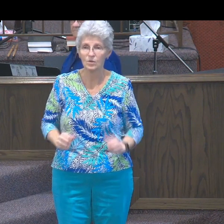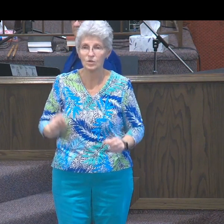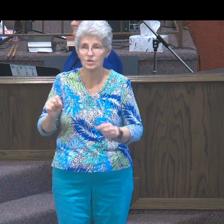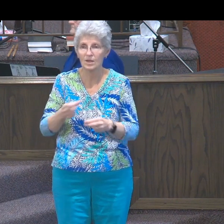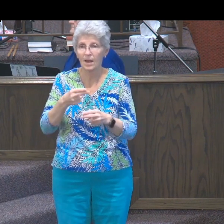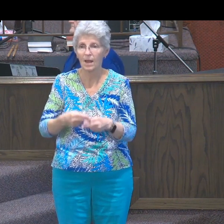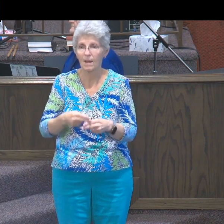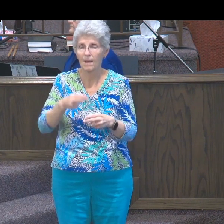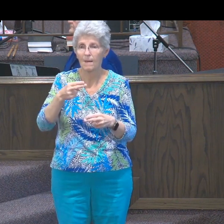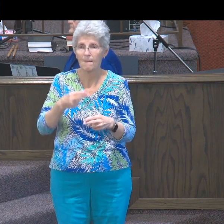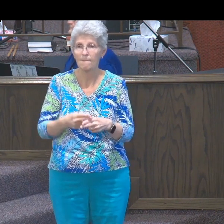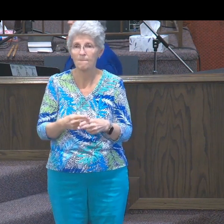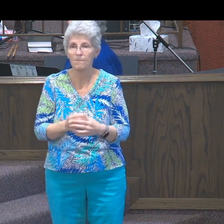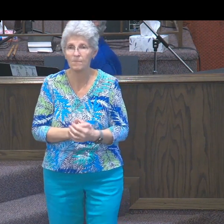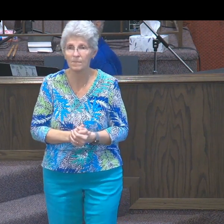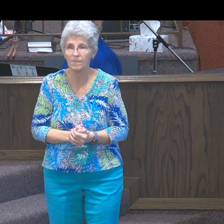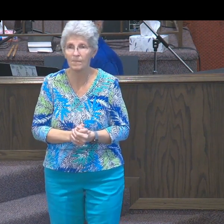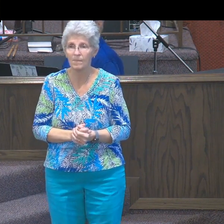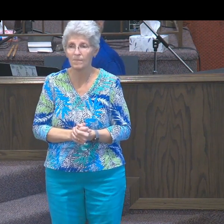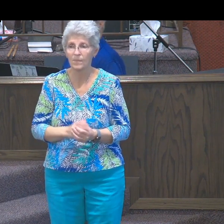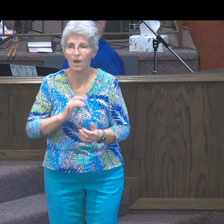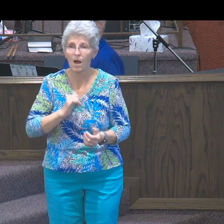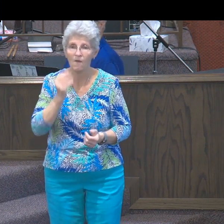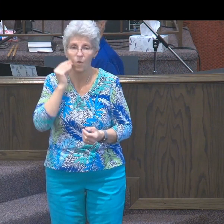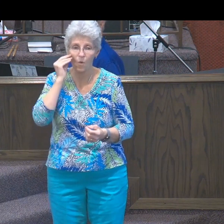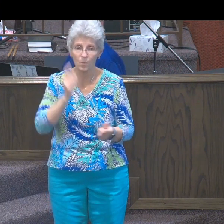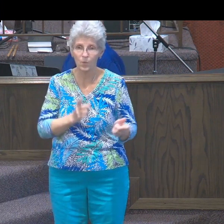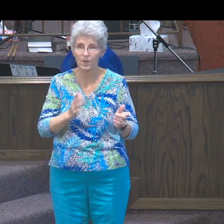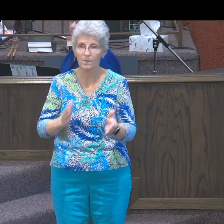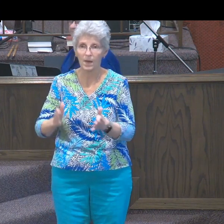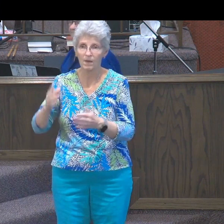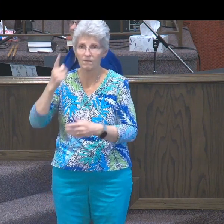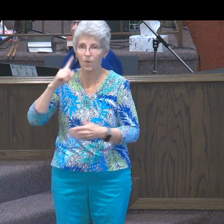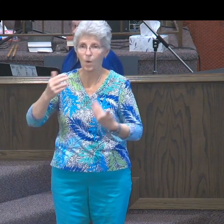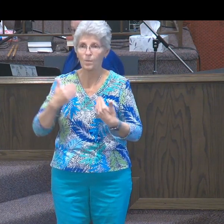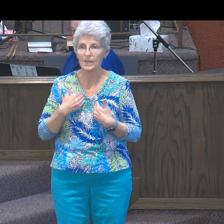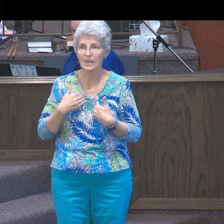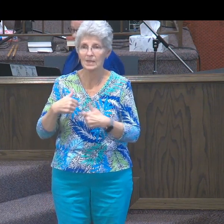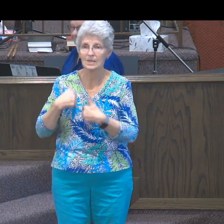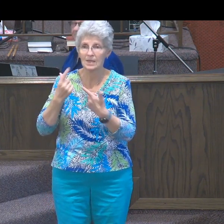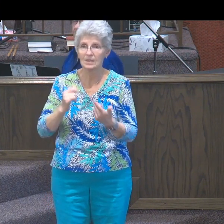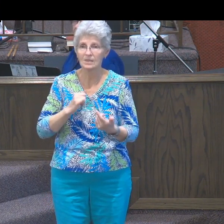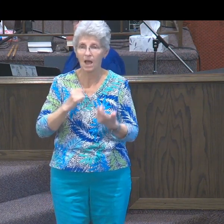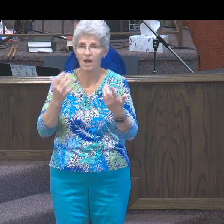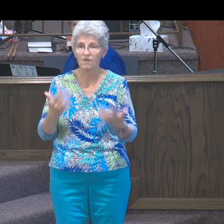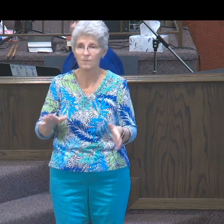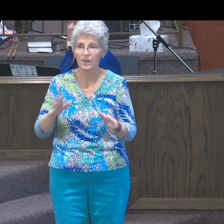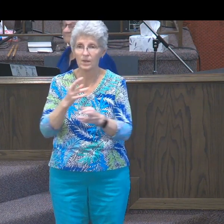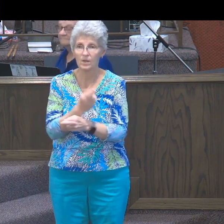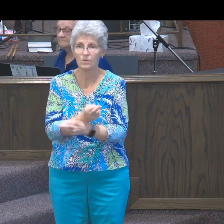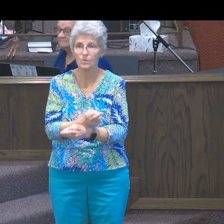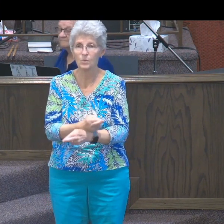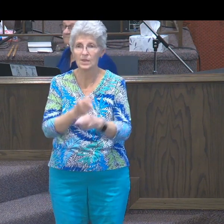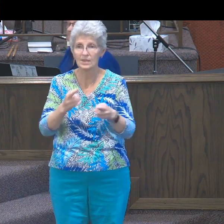Savior's name. I have a home prepared for me since I